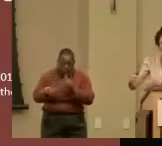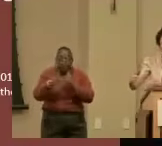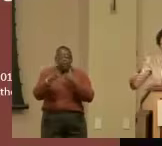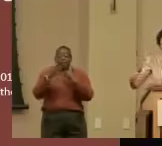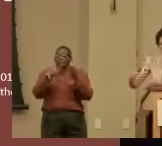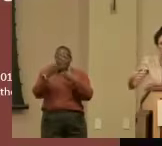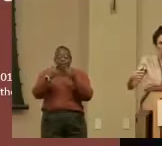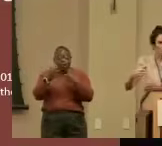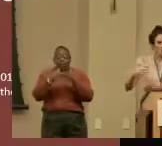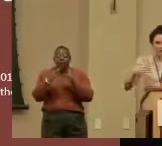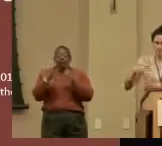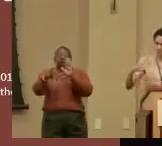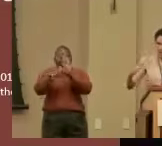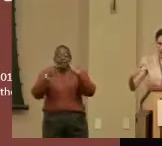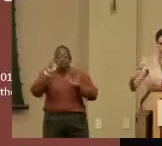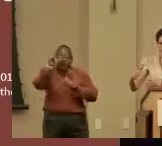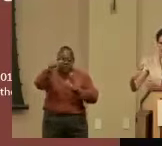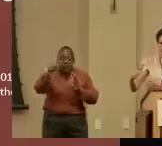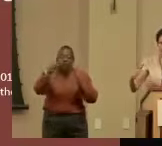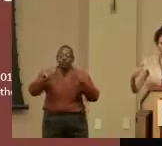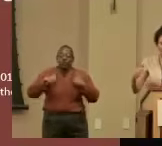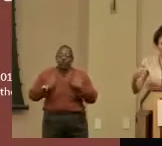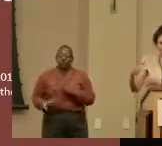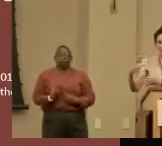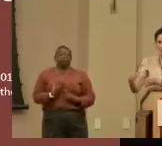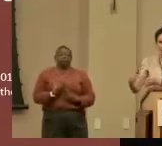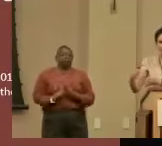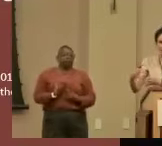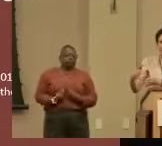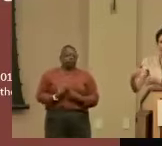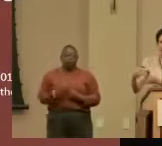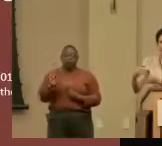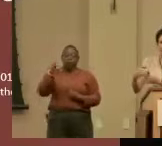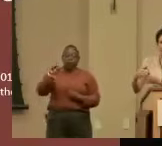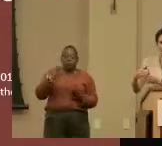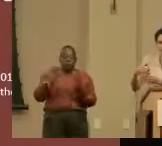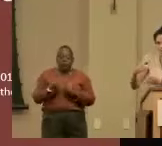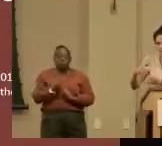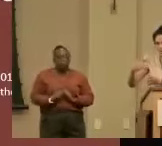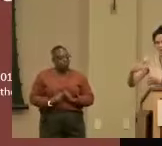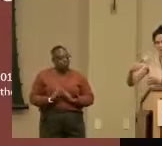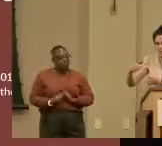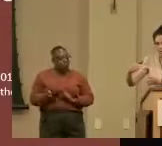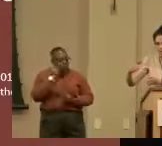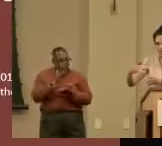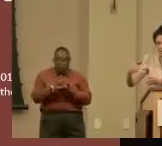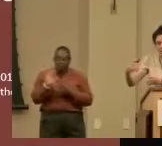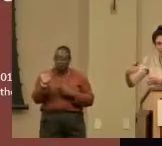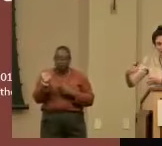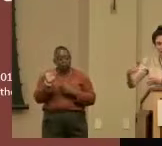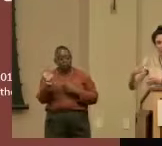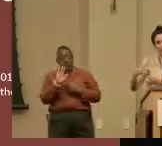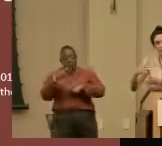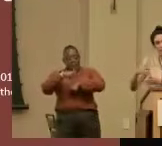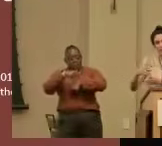even when you're diagnosed late, you can have very bad lupus. It does not seem to necessarily quiet down with menopause. It only seems to quiet down